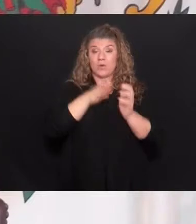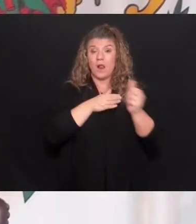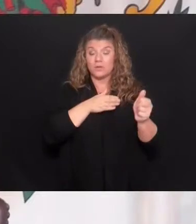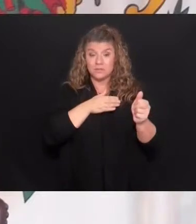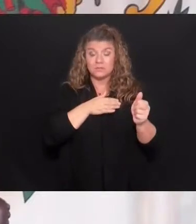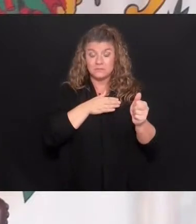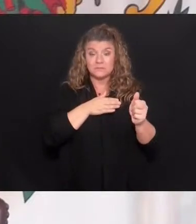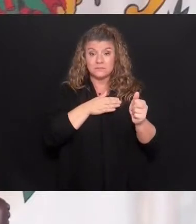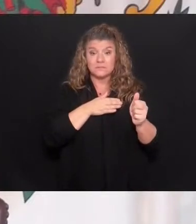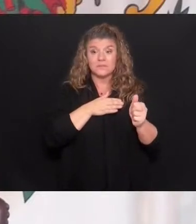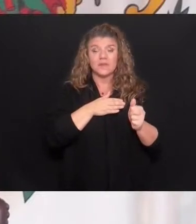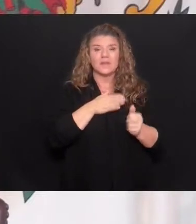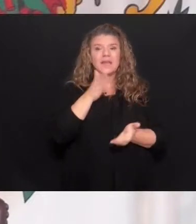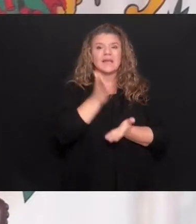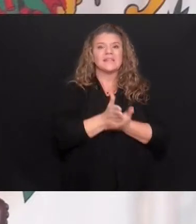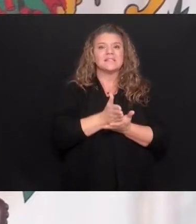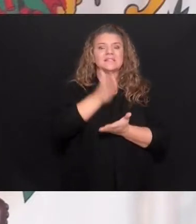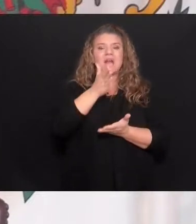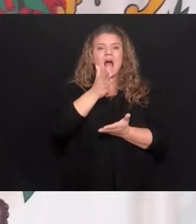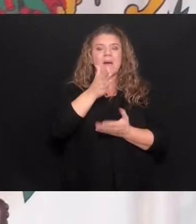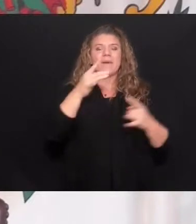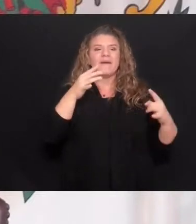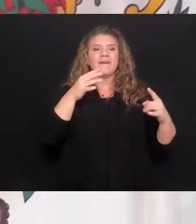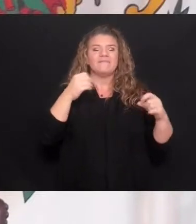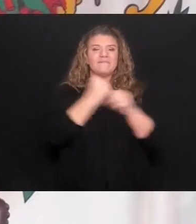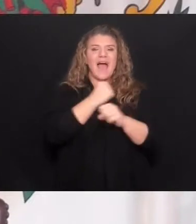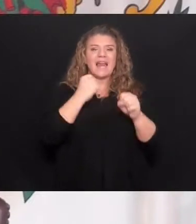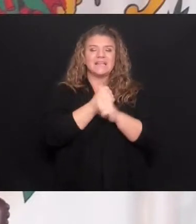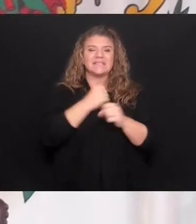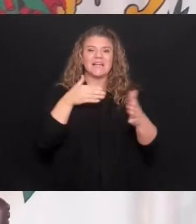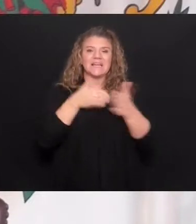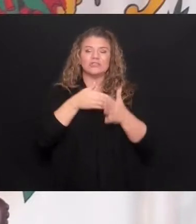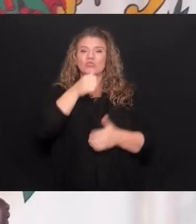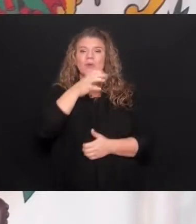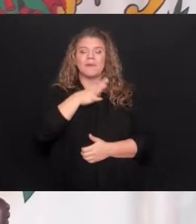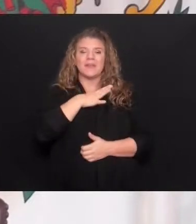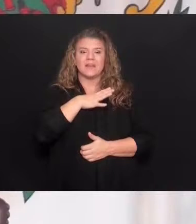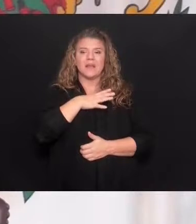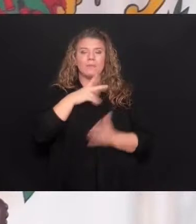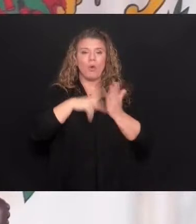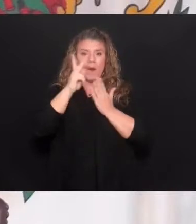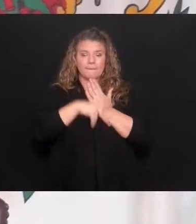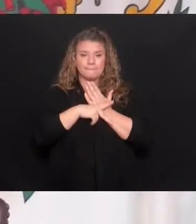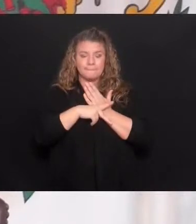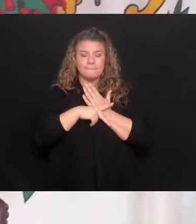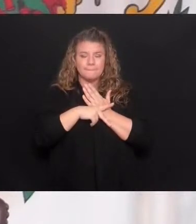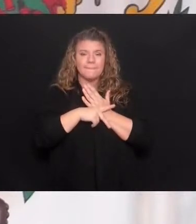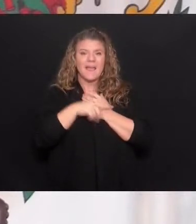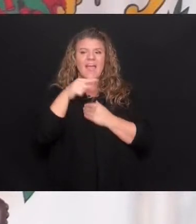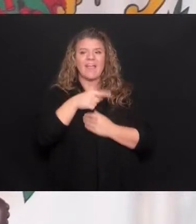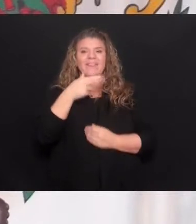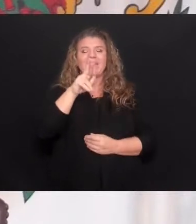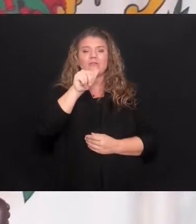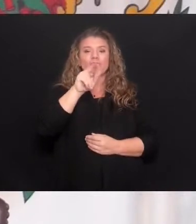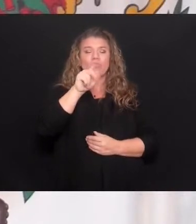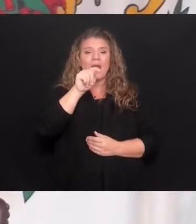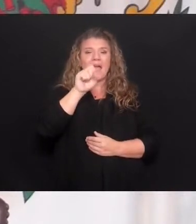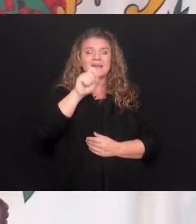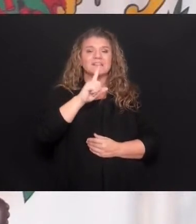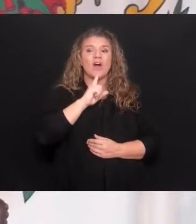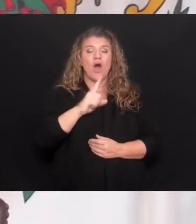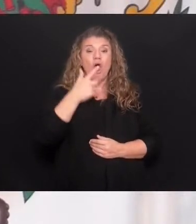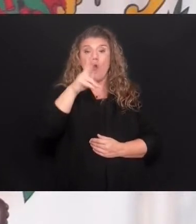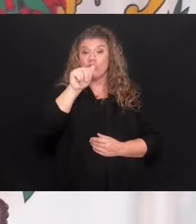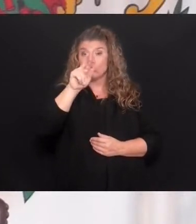$1,085,964 in the Stop Violence Against Women grants or program, and these grants are